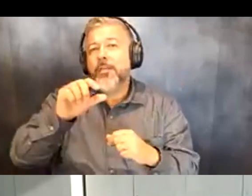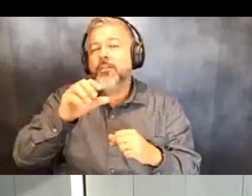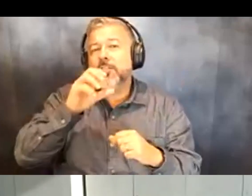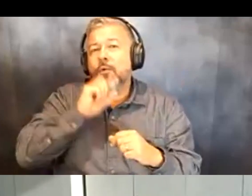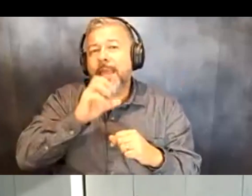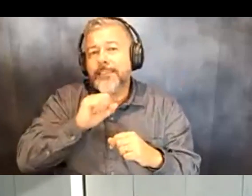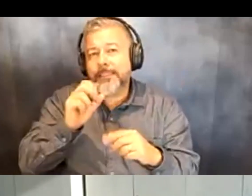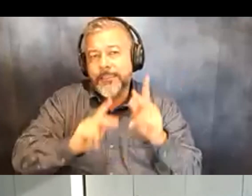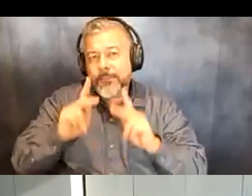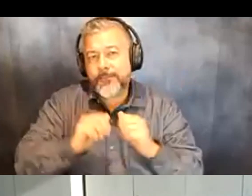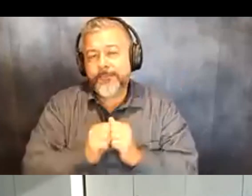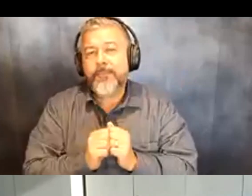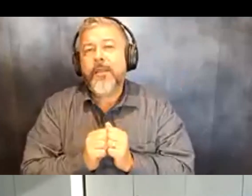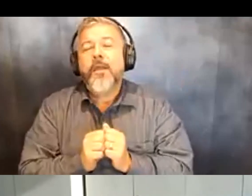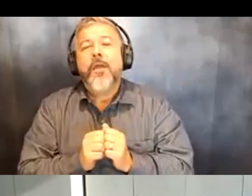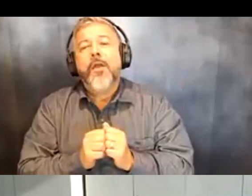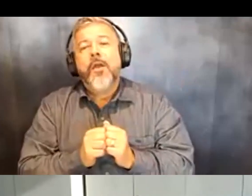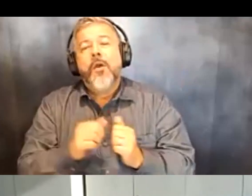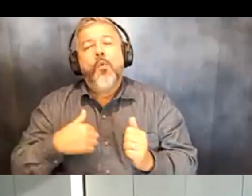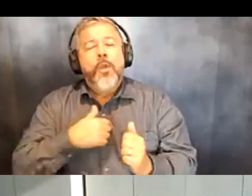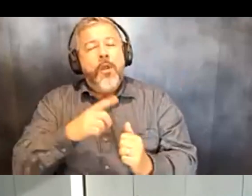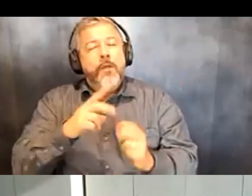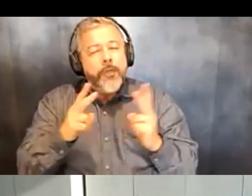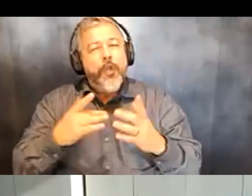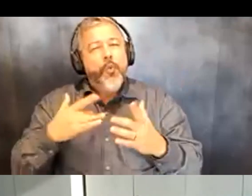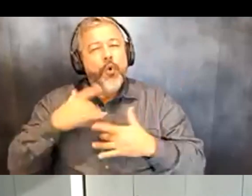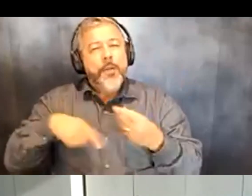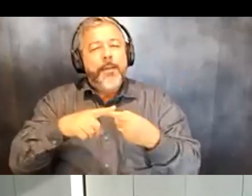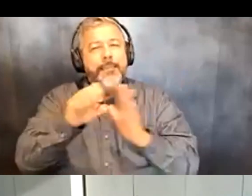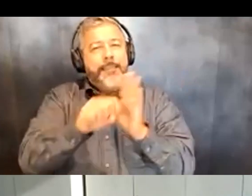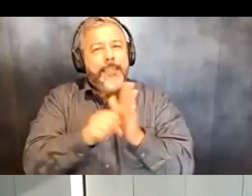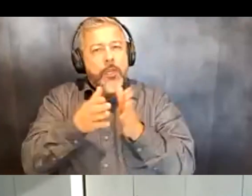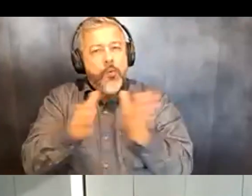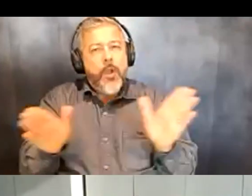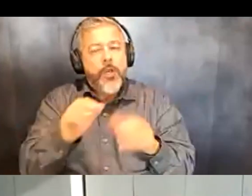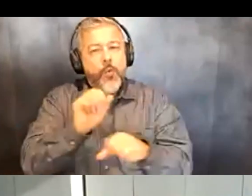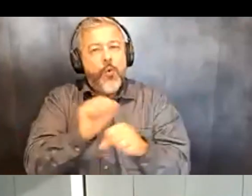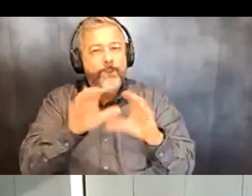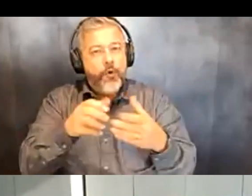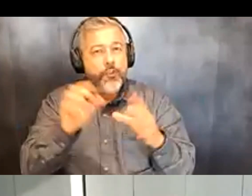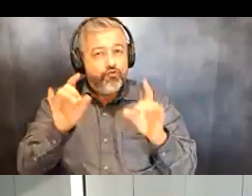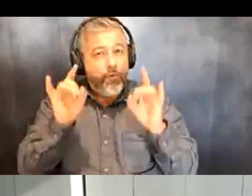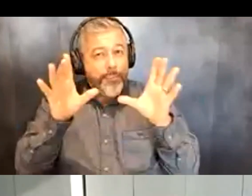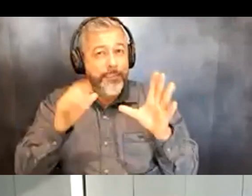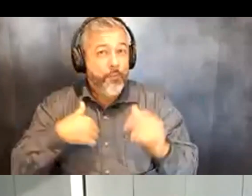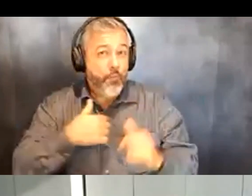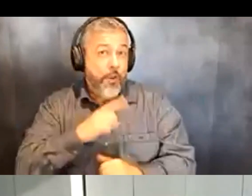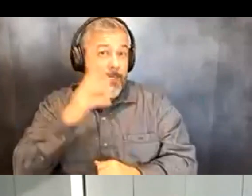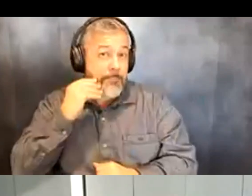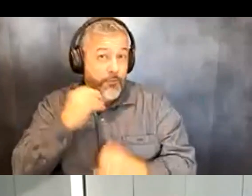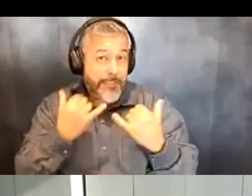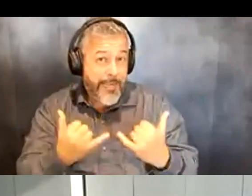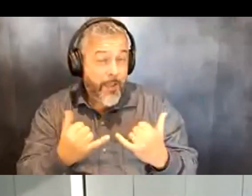Galley shares the concern that we are just really worried about the statewide workforce crisis that we're in today, and it's only going to grow